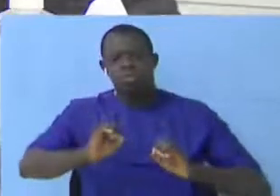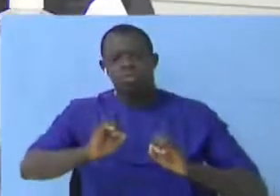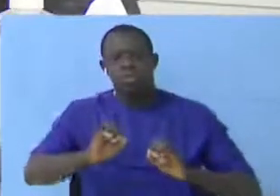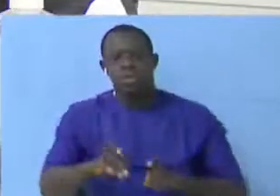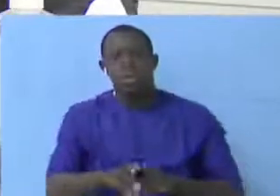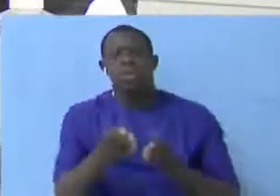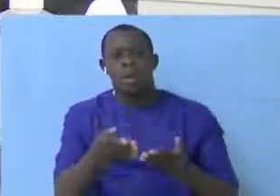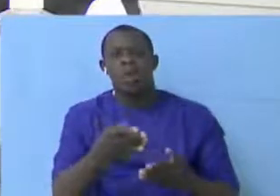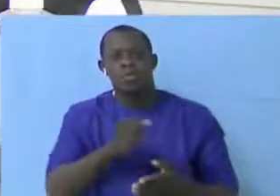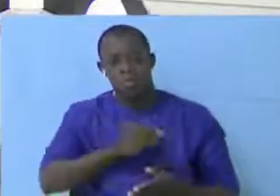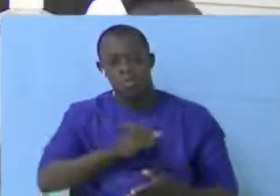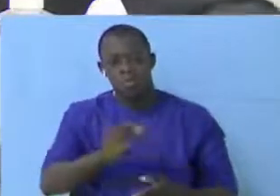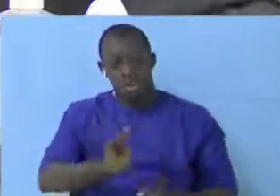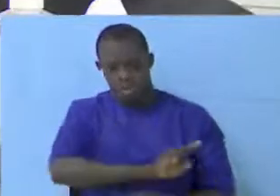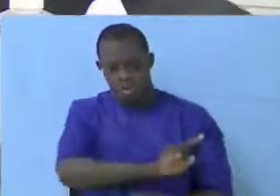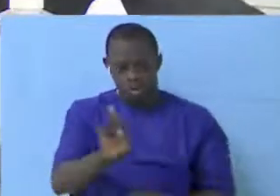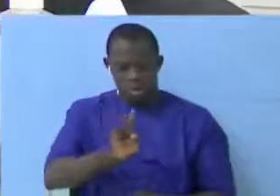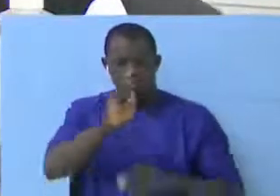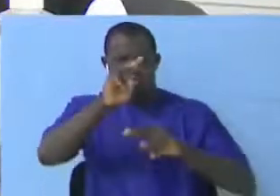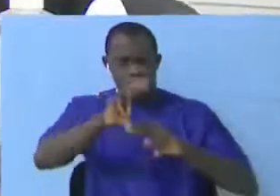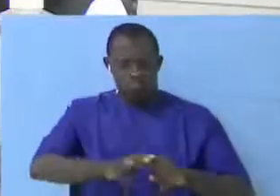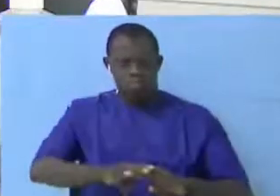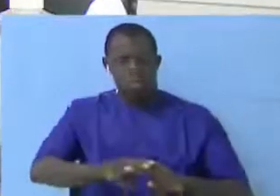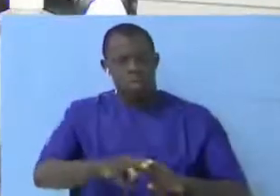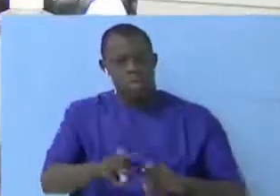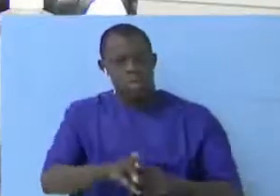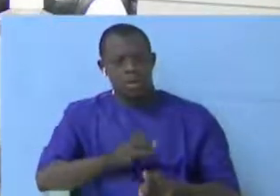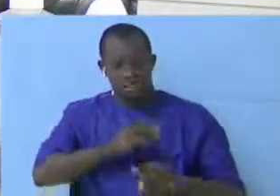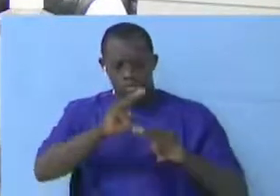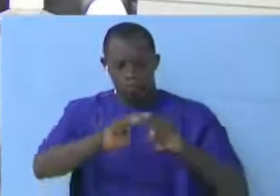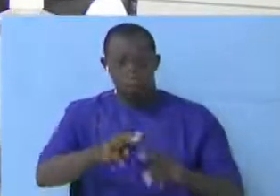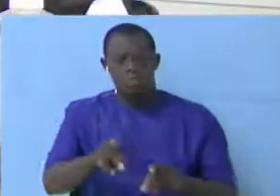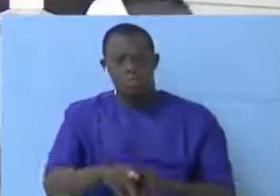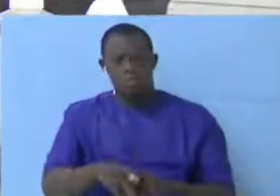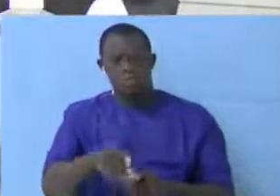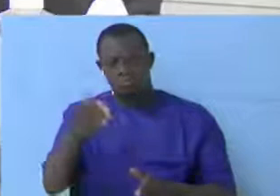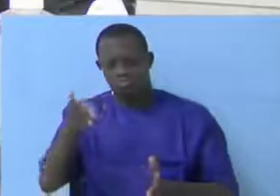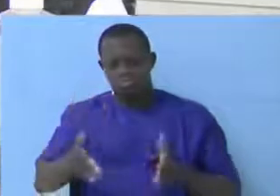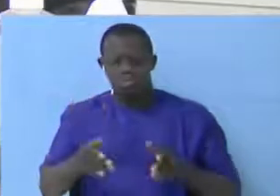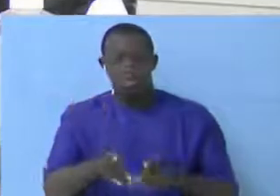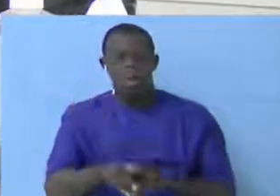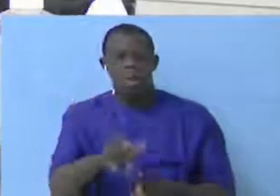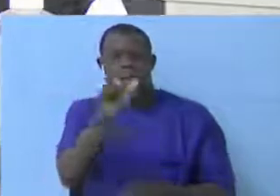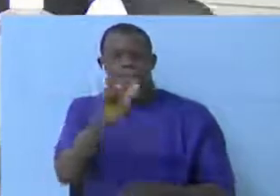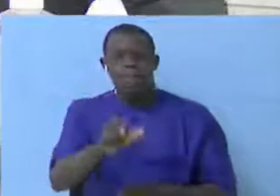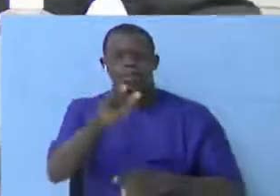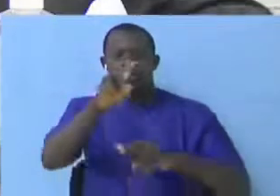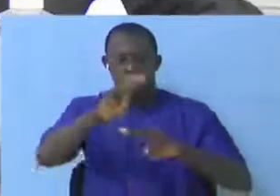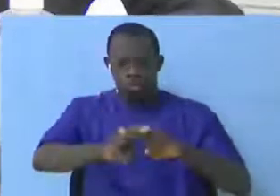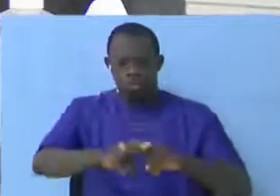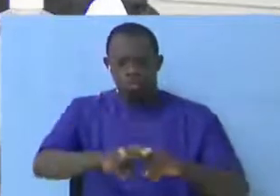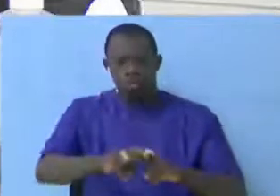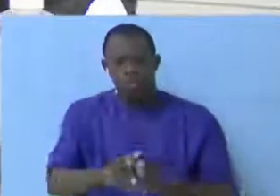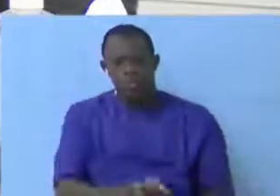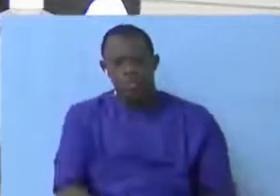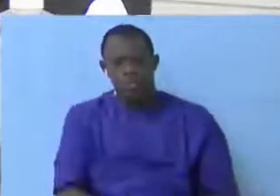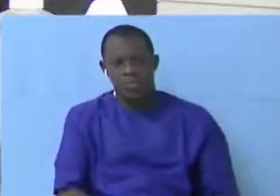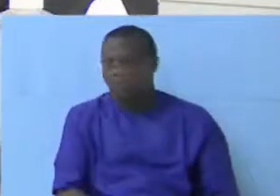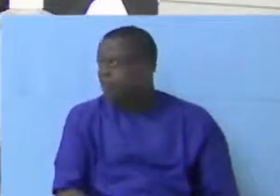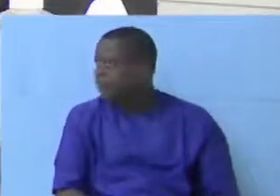they sat and you know, they sandwich each other, you know. I will start one, this one here, you know.